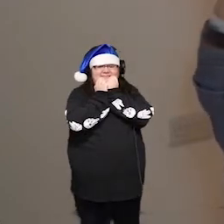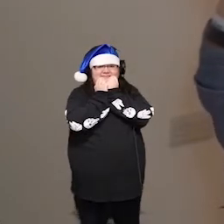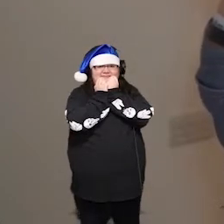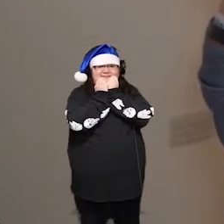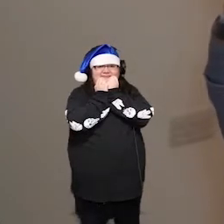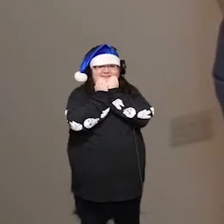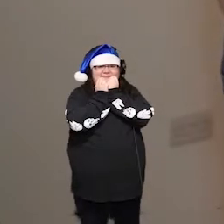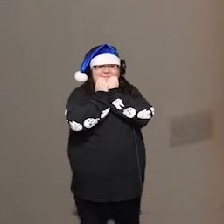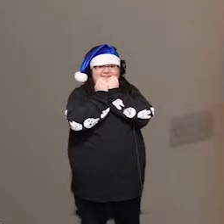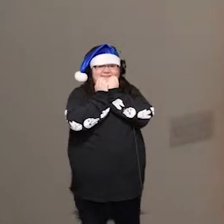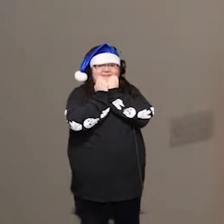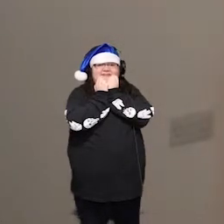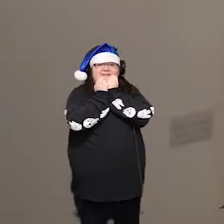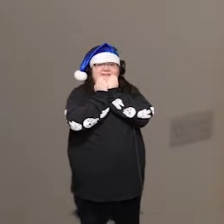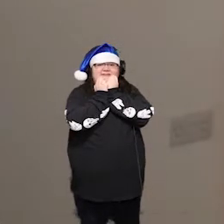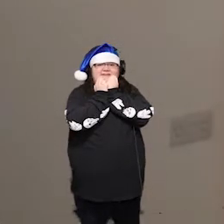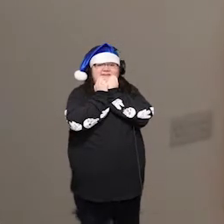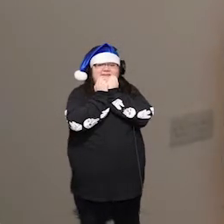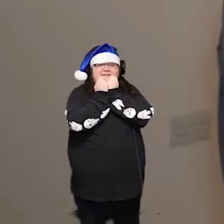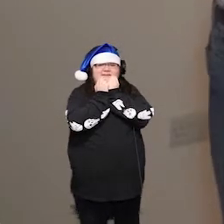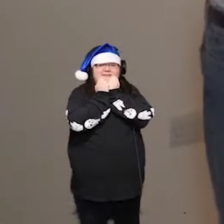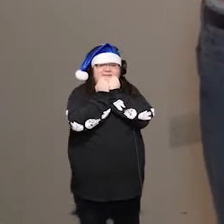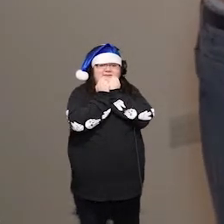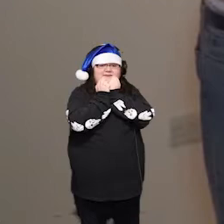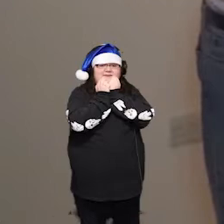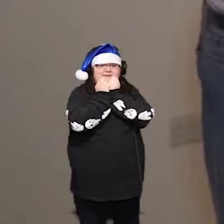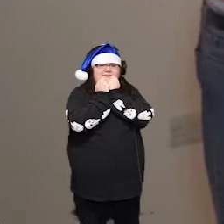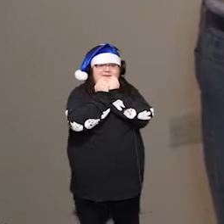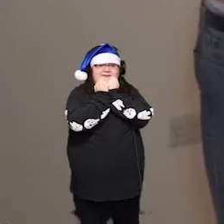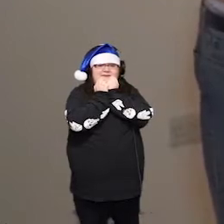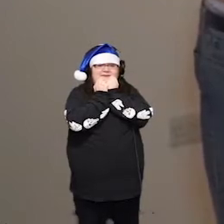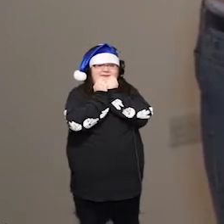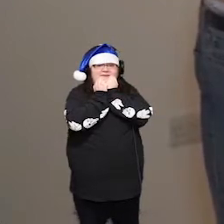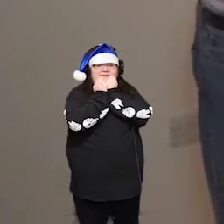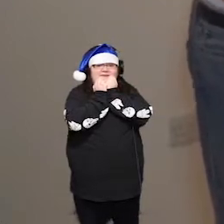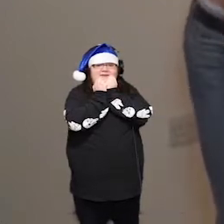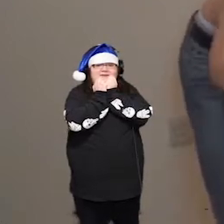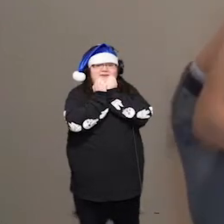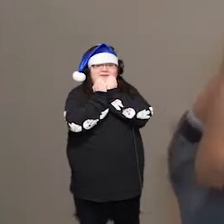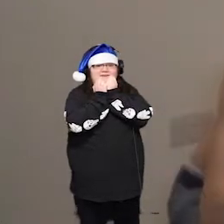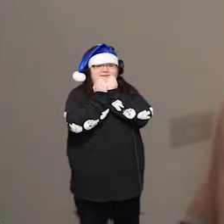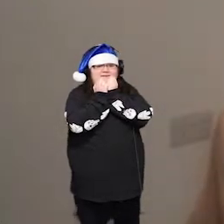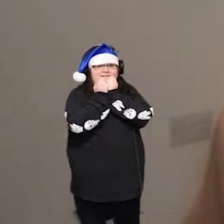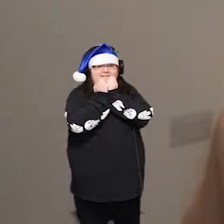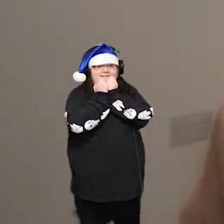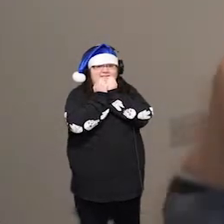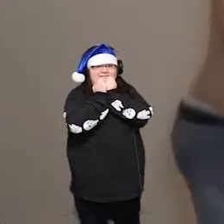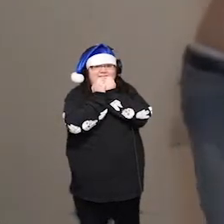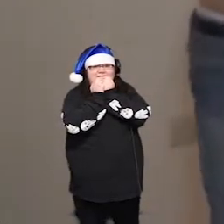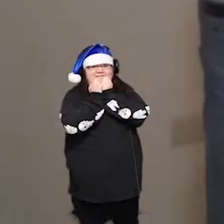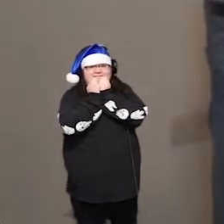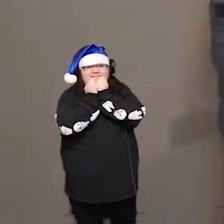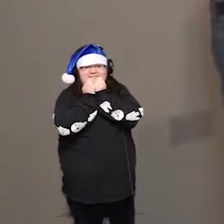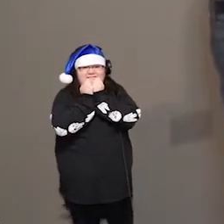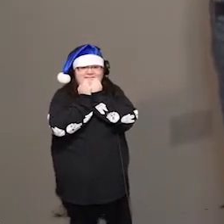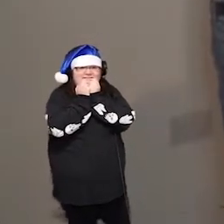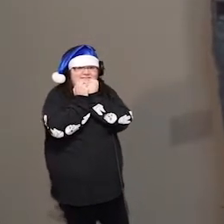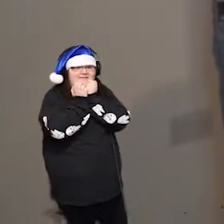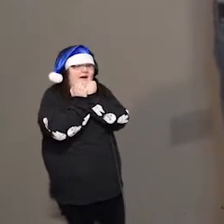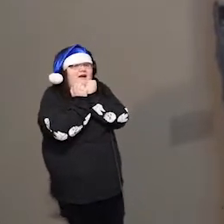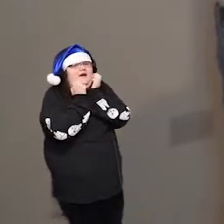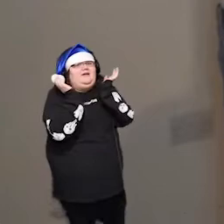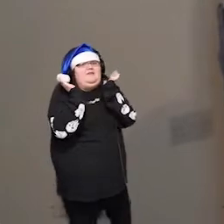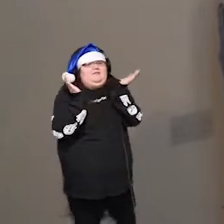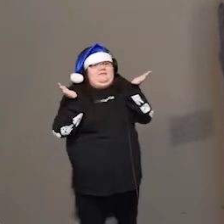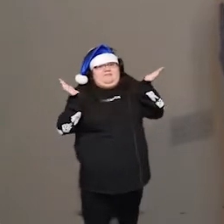us, what is the name of the actor who played Del Boy in Only Fools and Horses? Ah! My granddad will be so upset with me